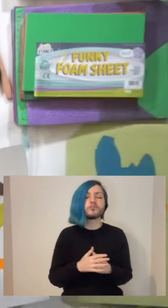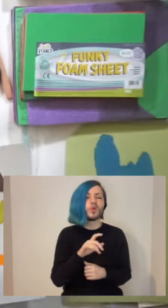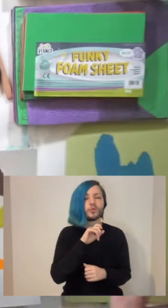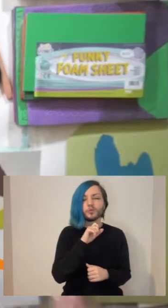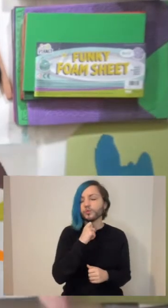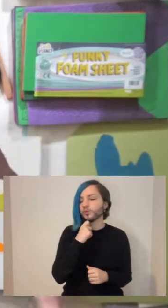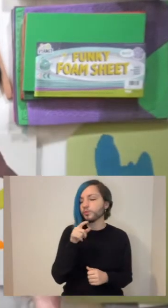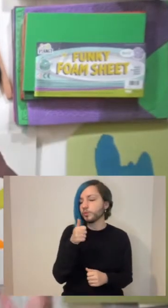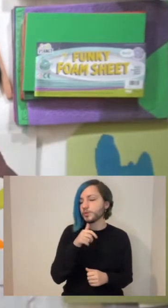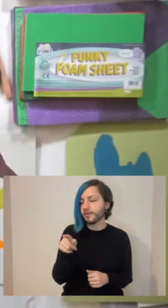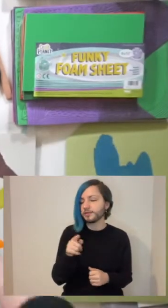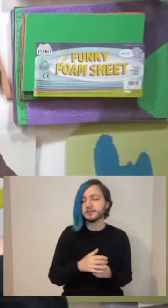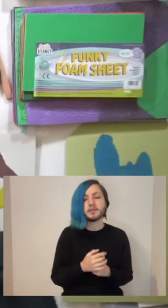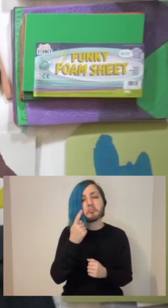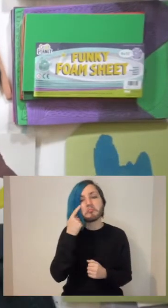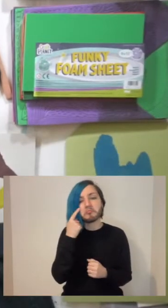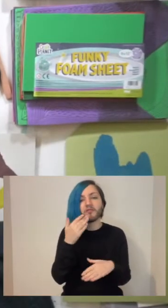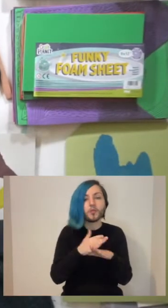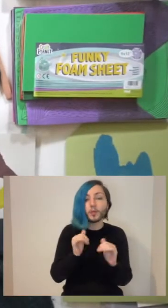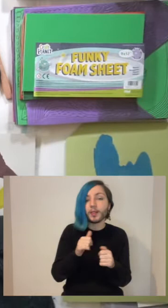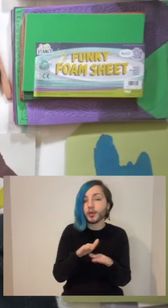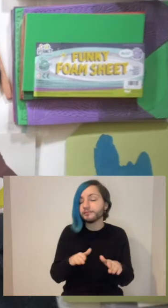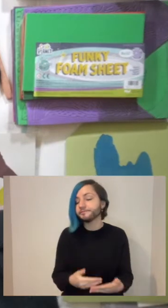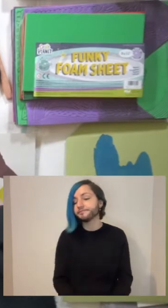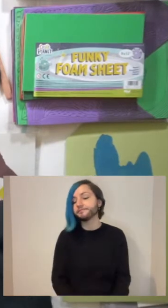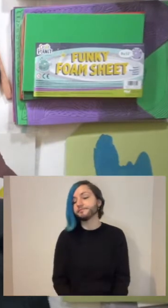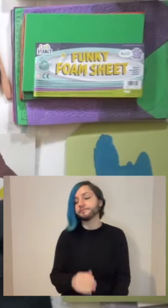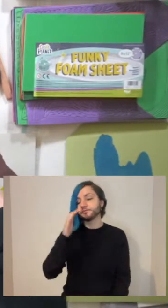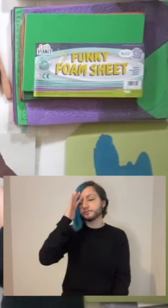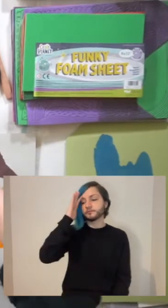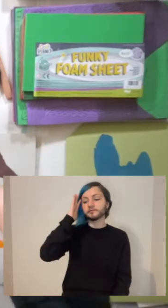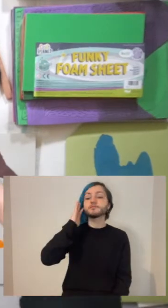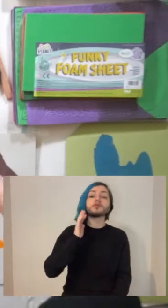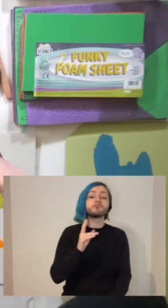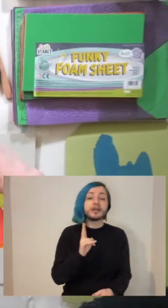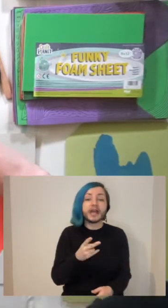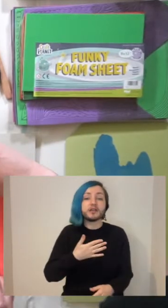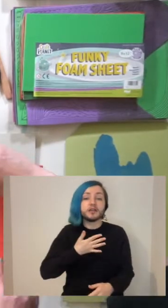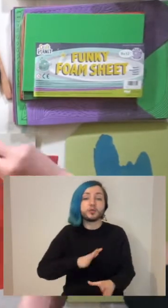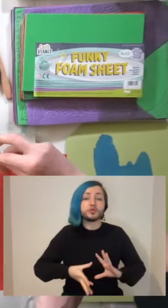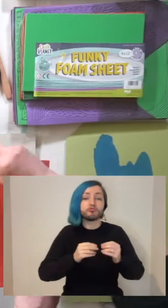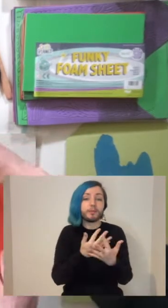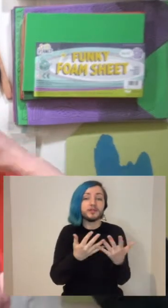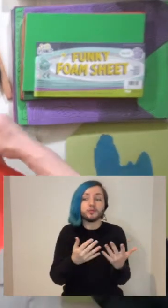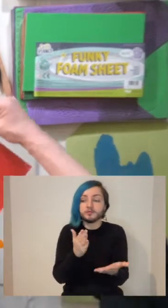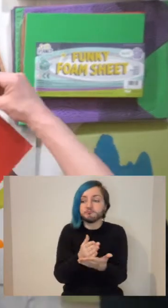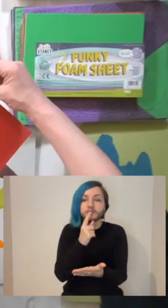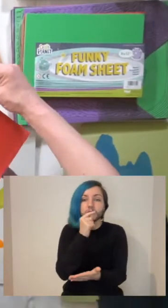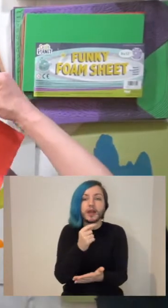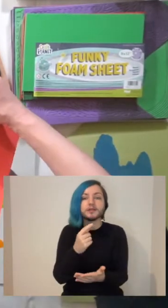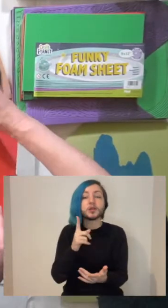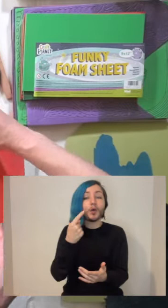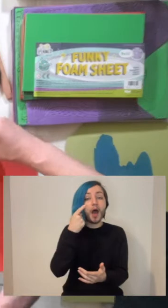I'm gonna use the one and see if it works. Okay, again, if you want to make multiples,